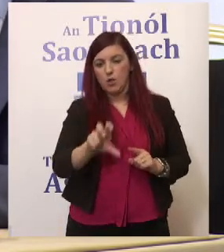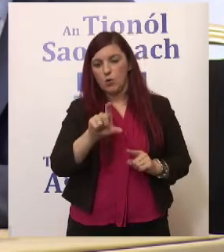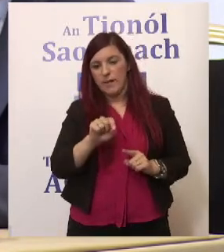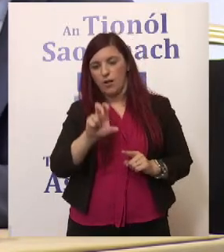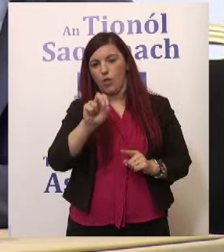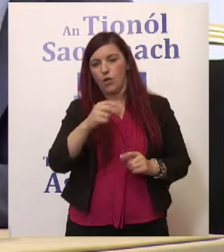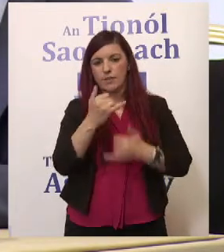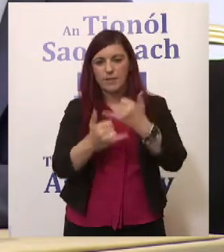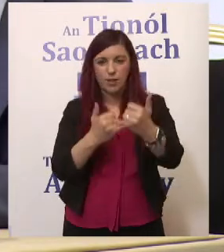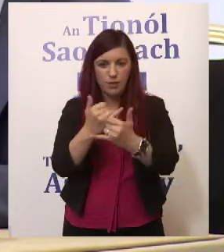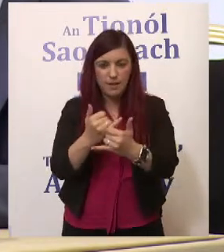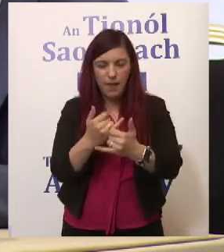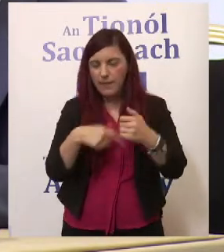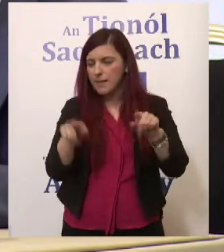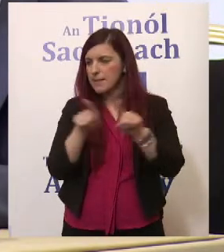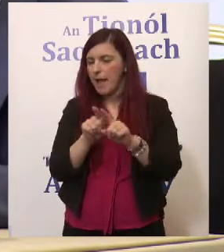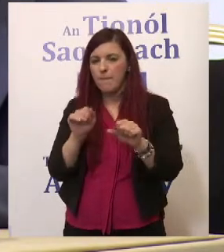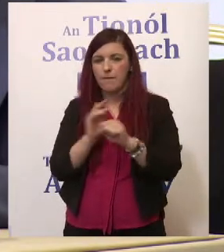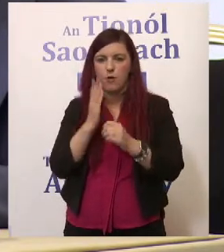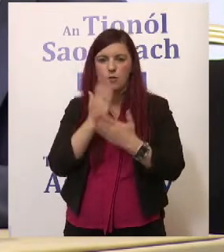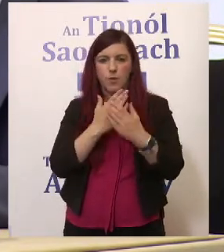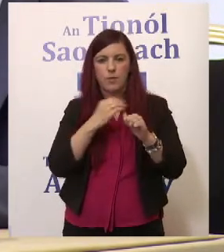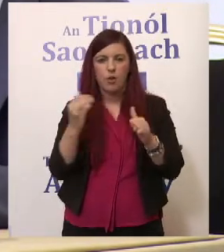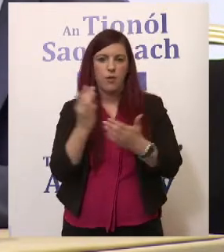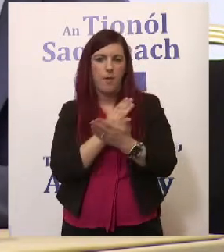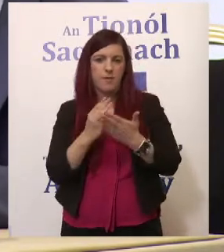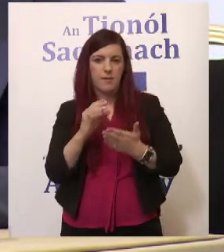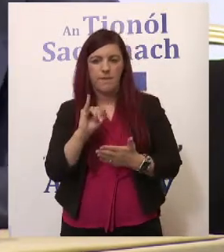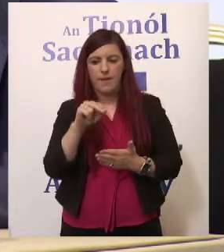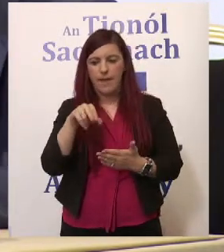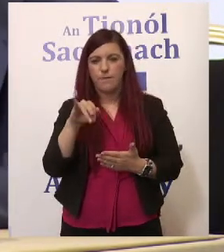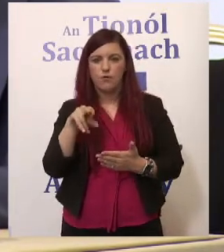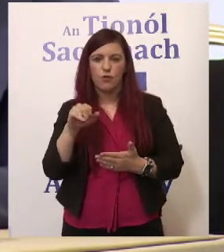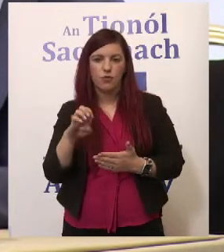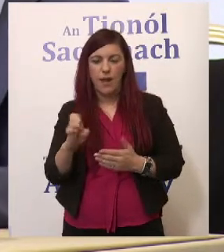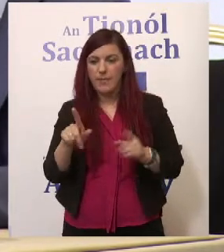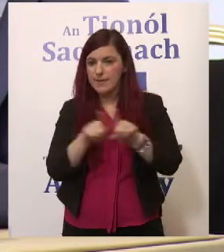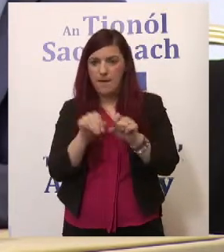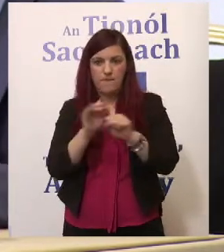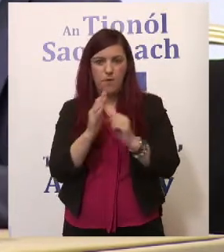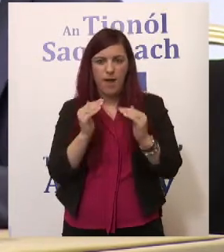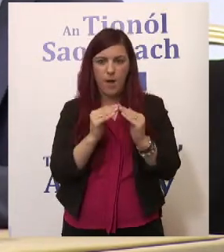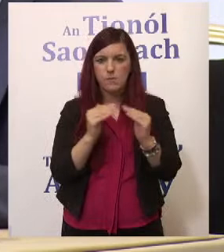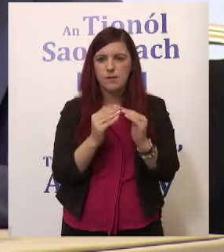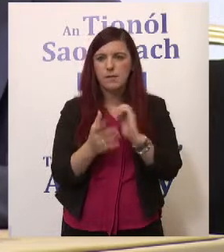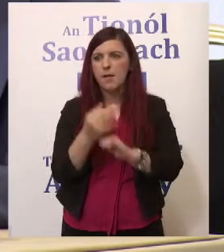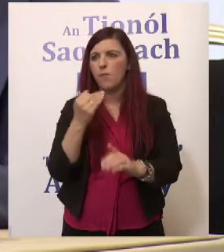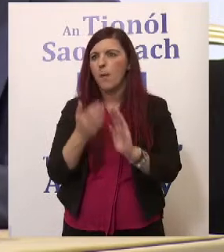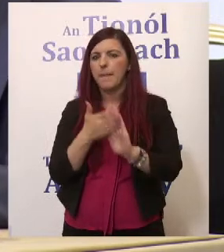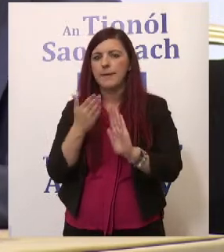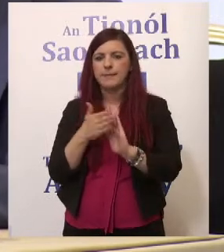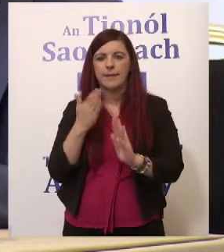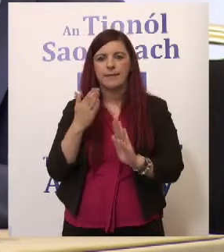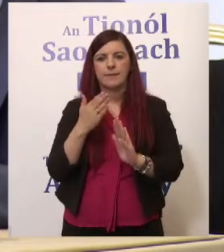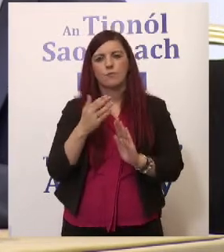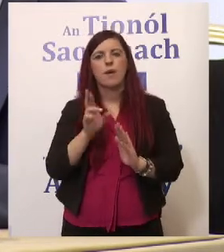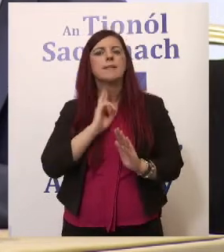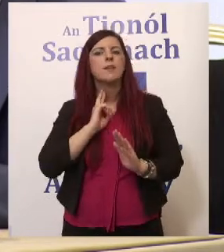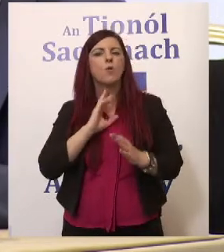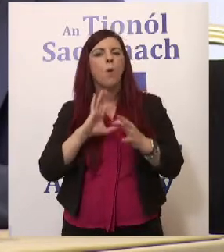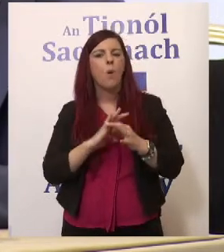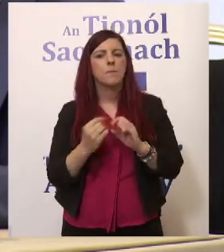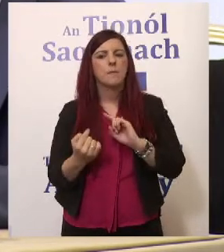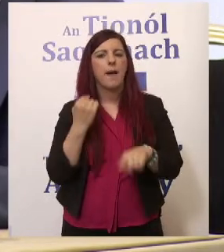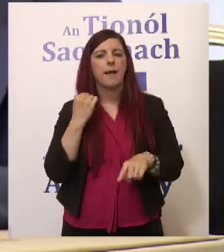The same is true for some of the other pieces of infrastructure that Dublin needs, and the same is true of housing. When we were building 90,000 homes in the 90s, we were